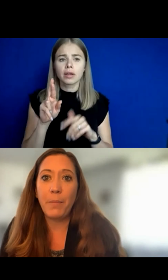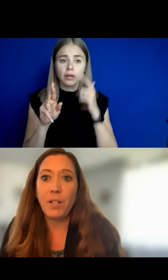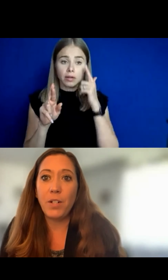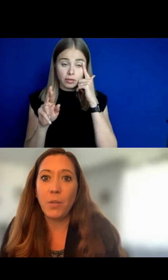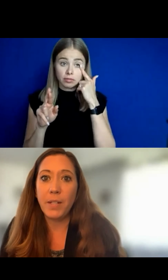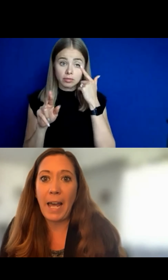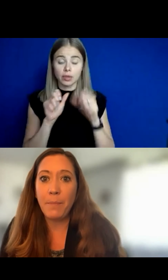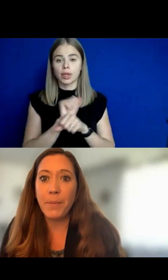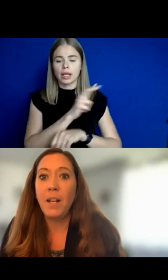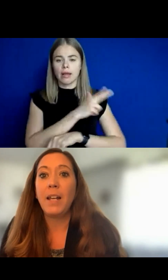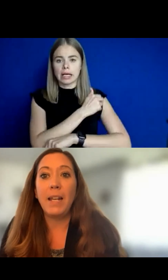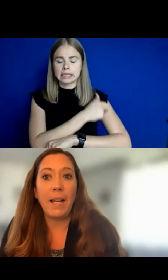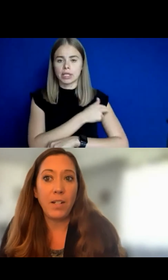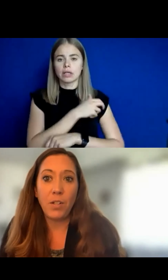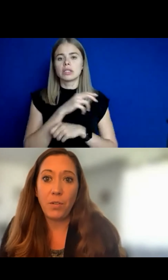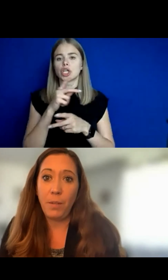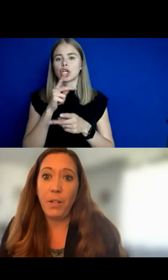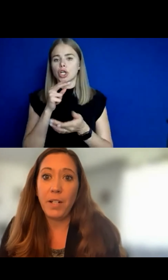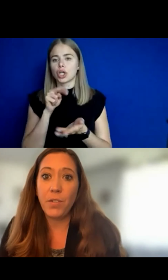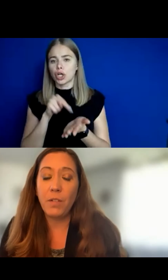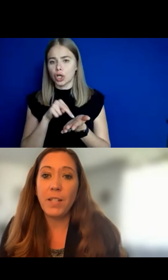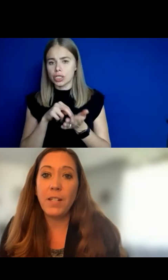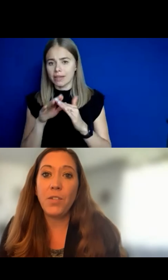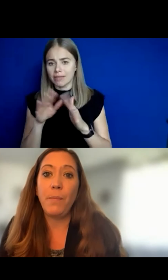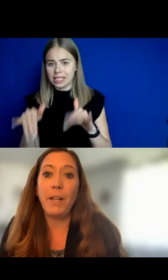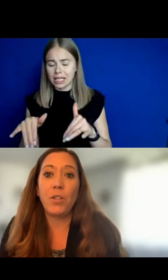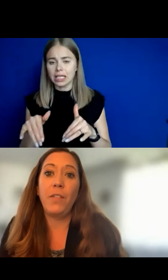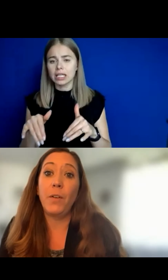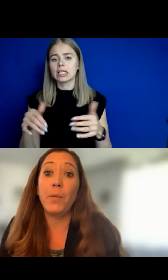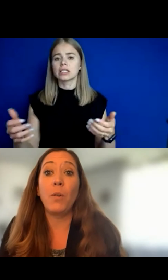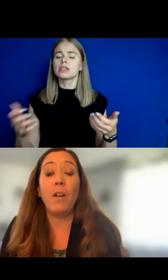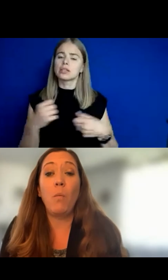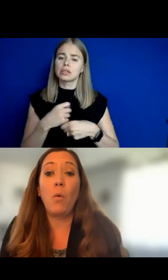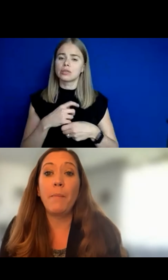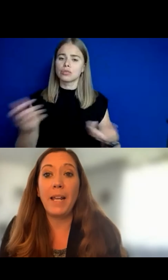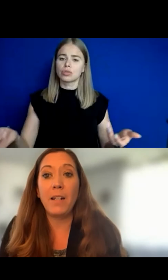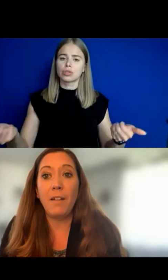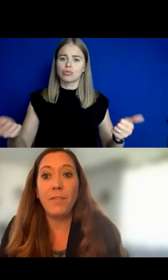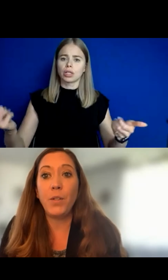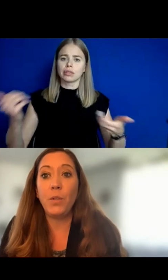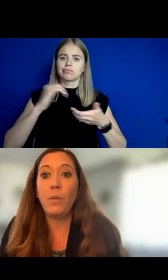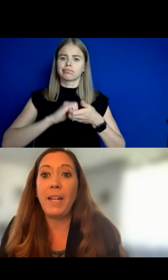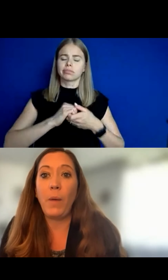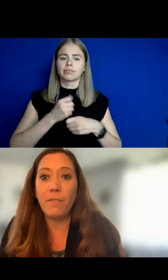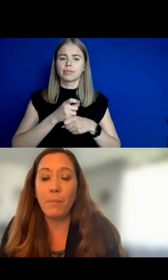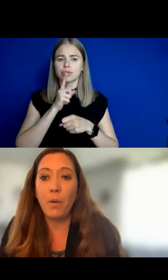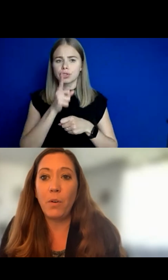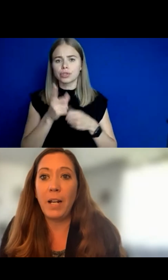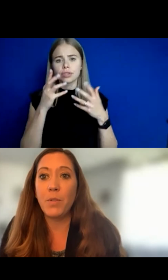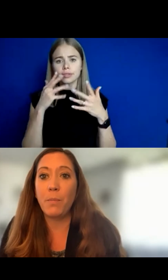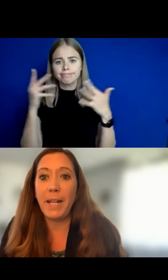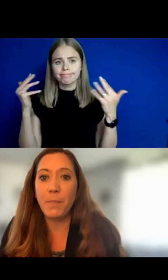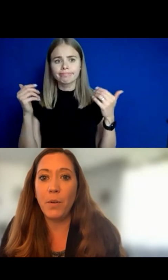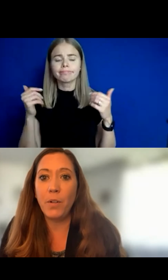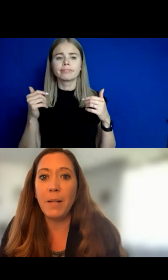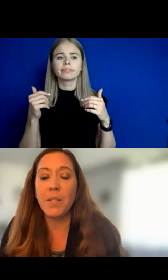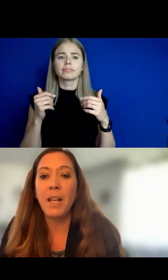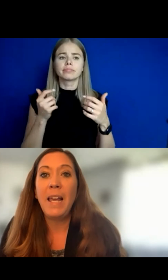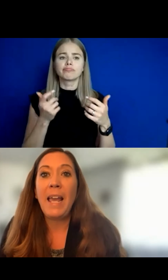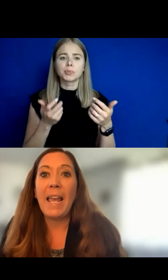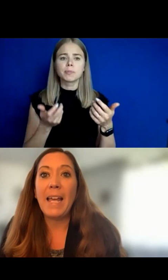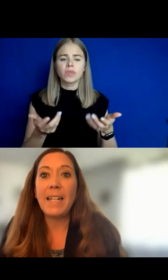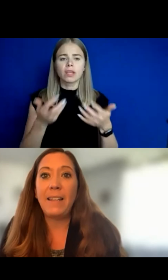try and bridge those gaps, connected to community services to make sure that there was a warm handoff to any waiver programs or PACE